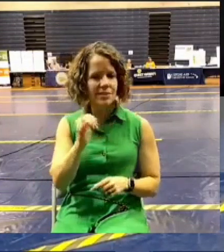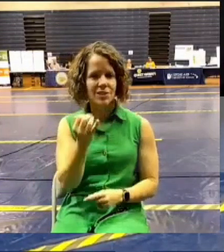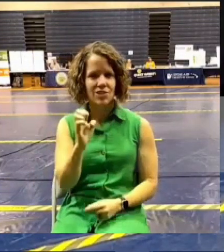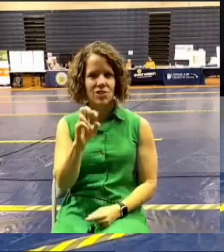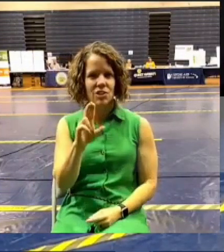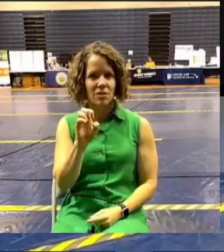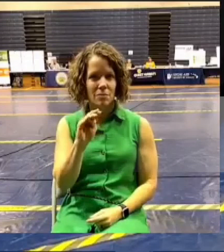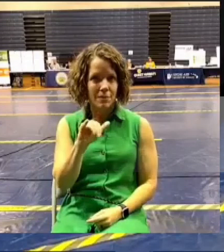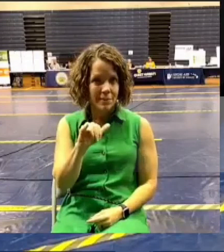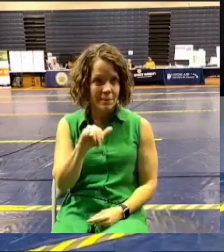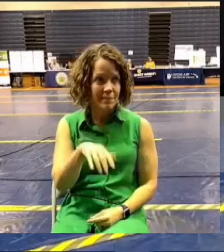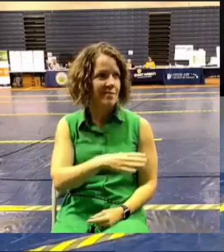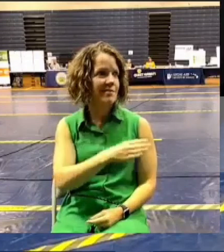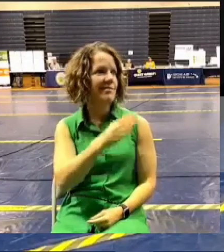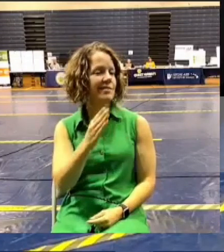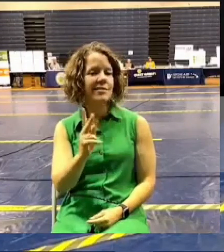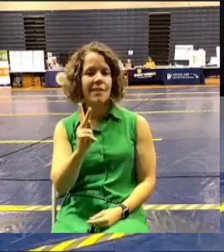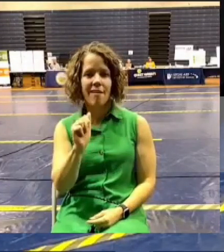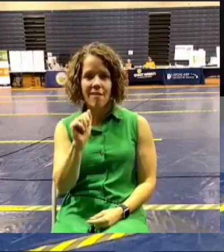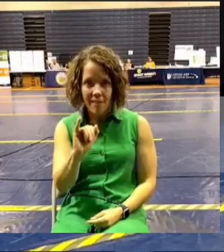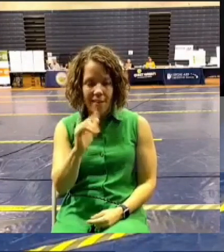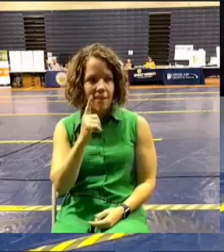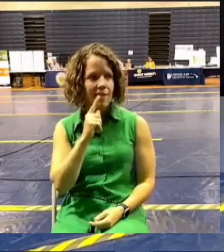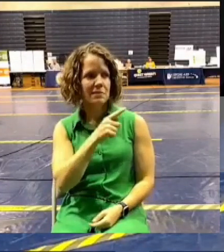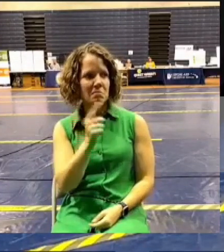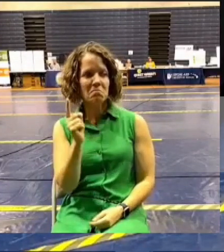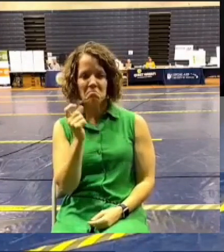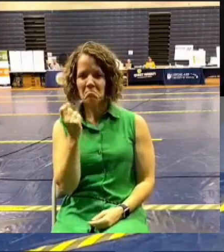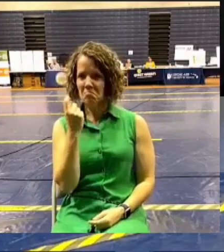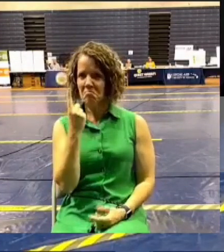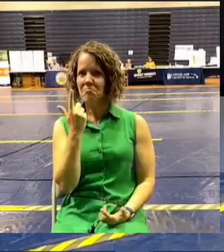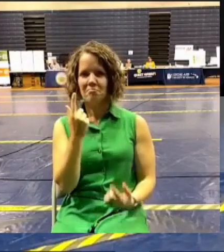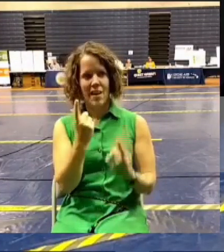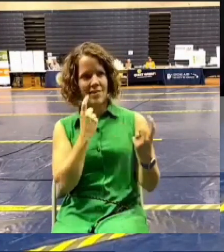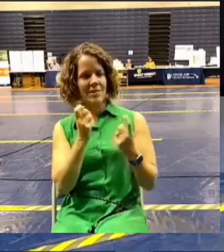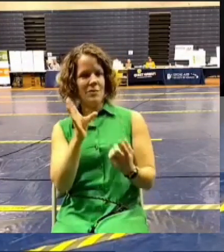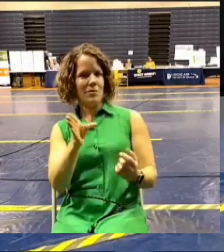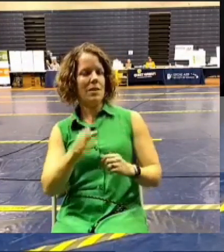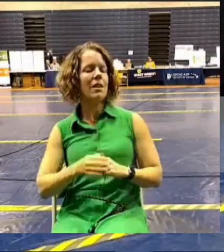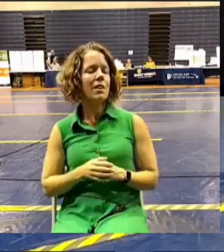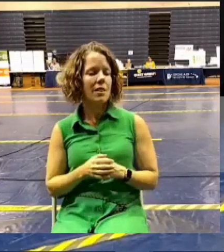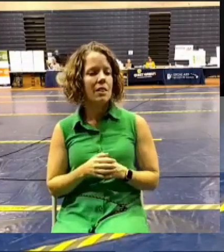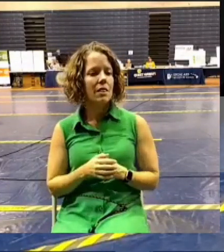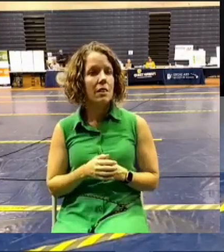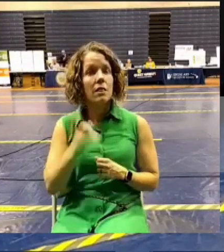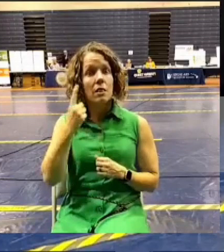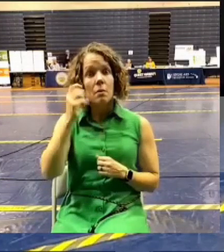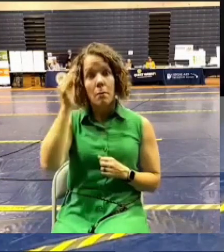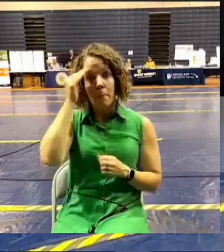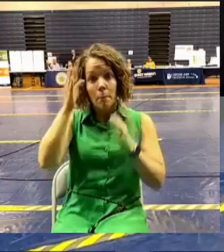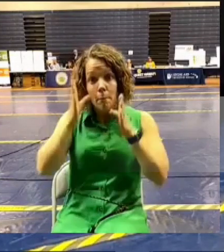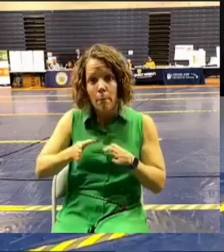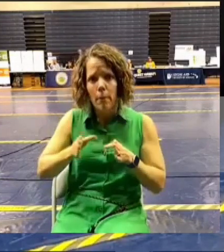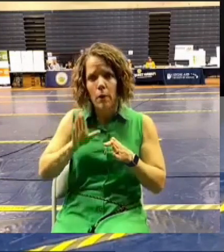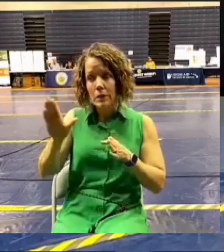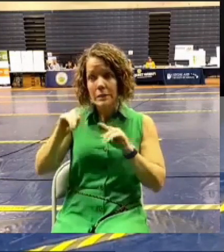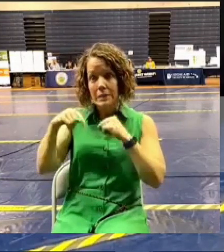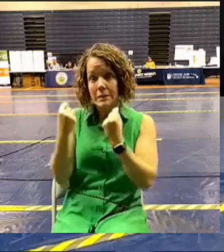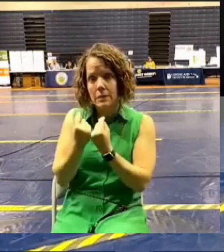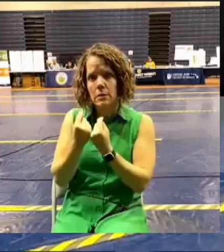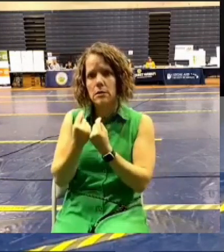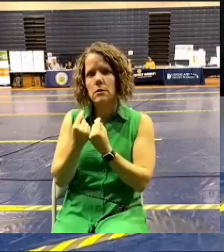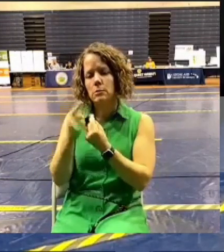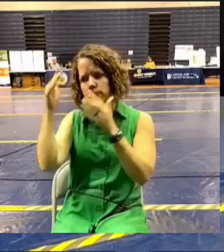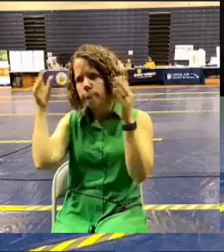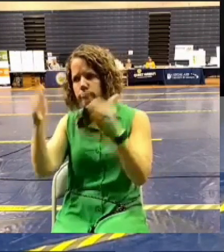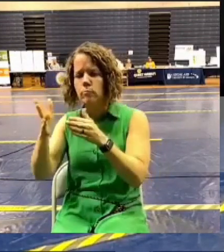Our job, the Mayor's Advisory Team, is to work with the counterparts, the professionals.